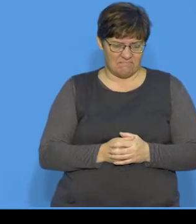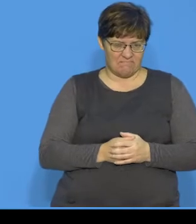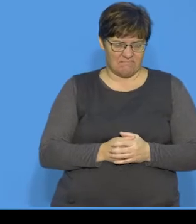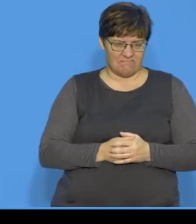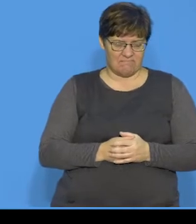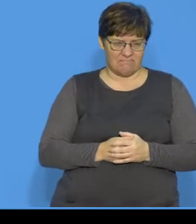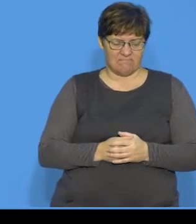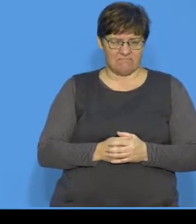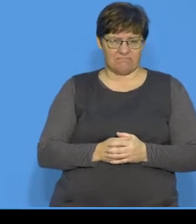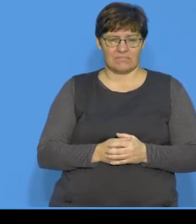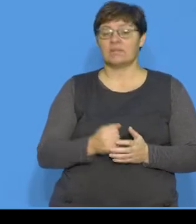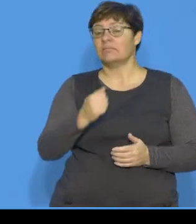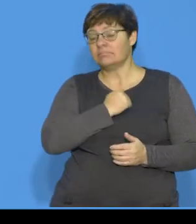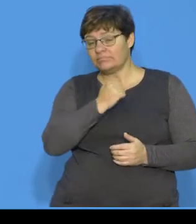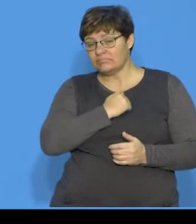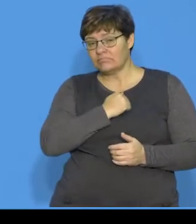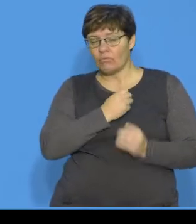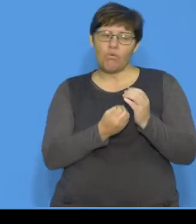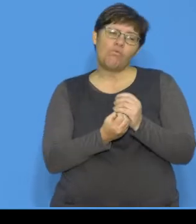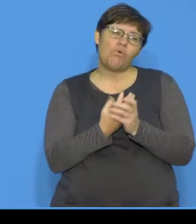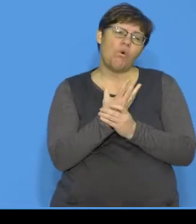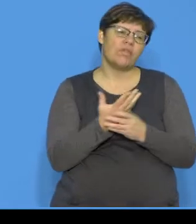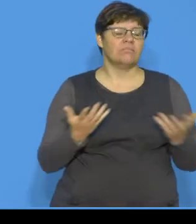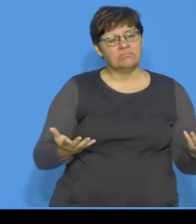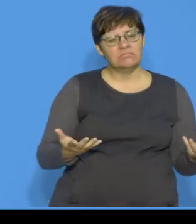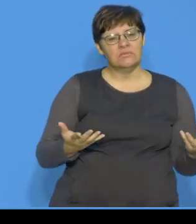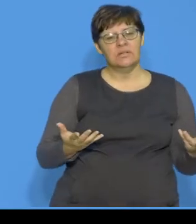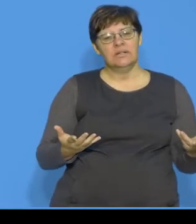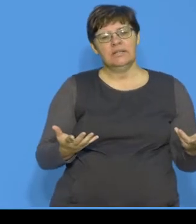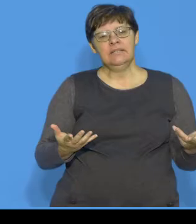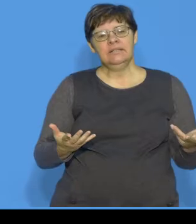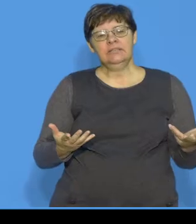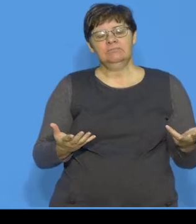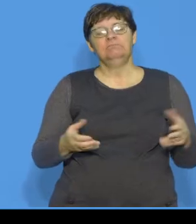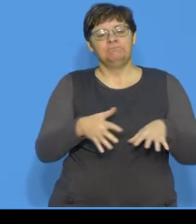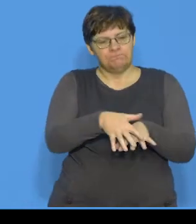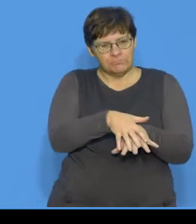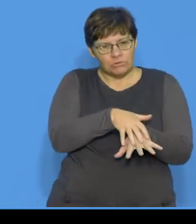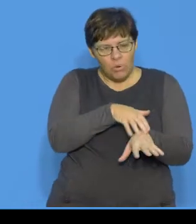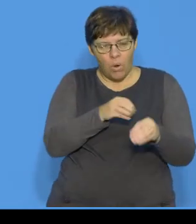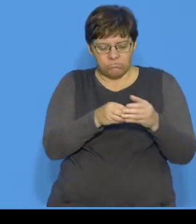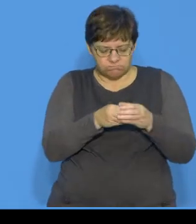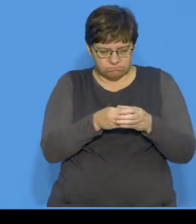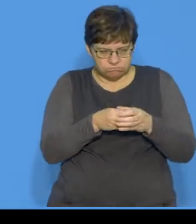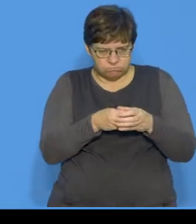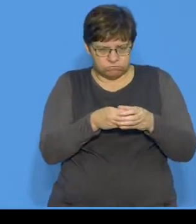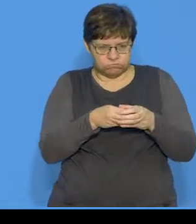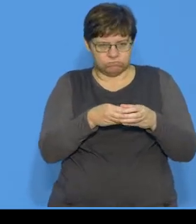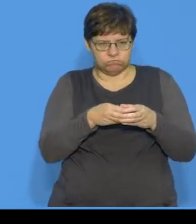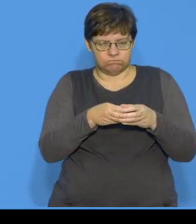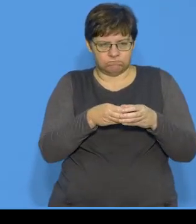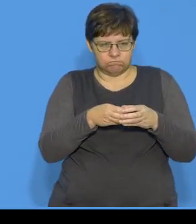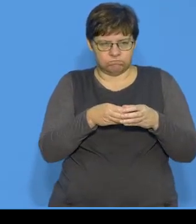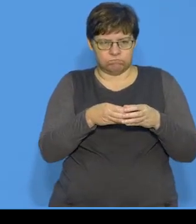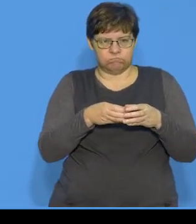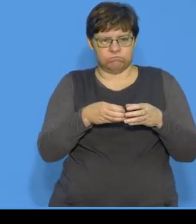times. Our growth curve would have been very, very slowly getting larger and